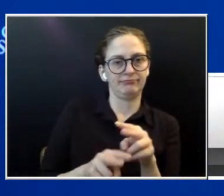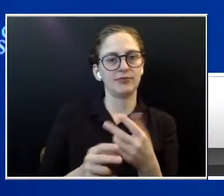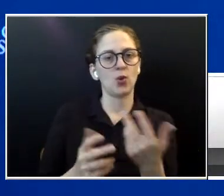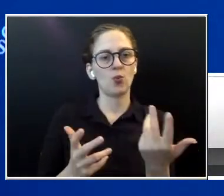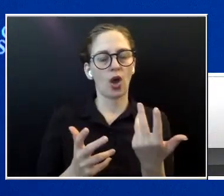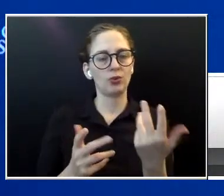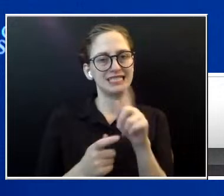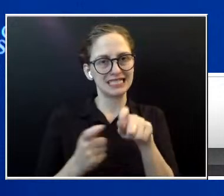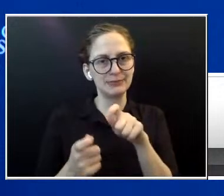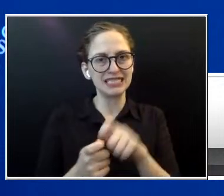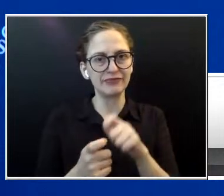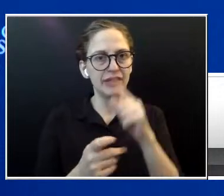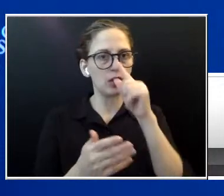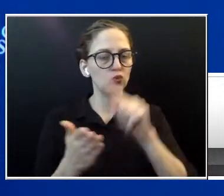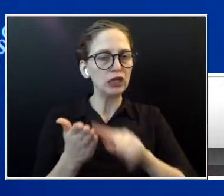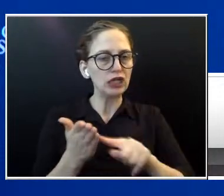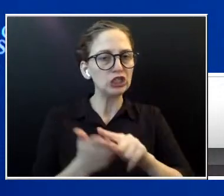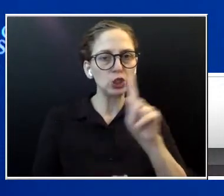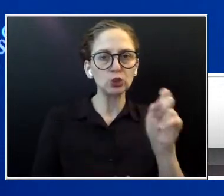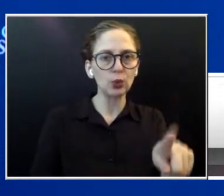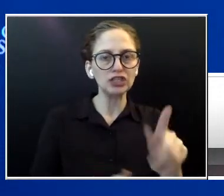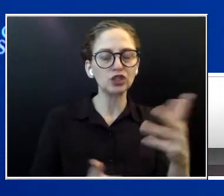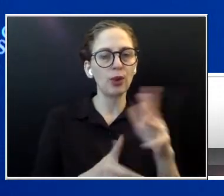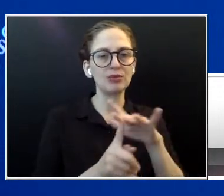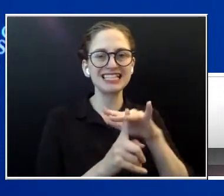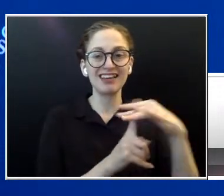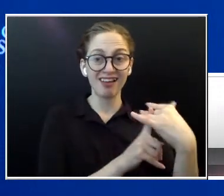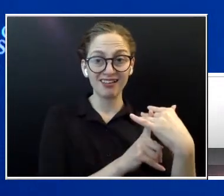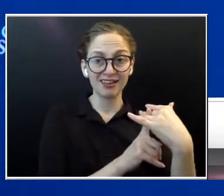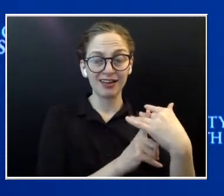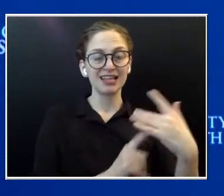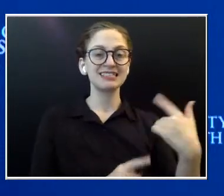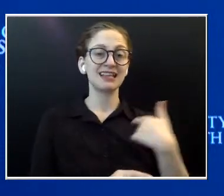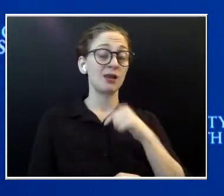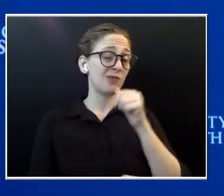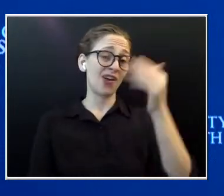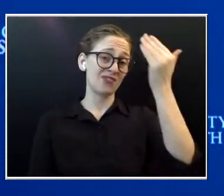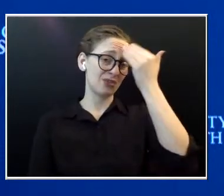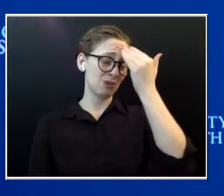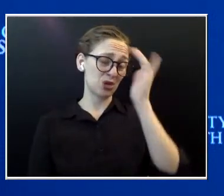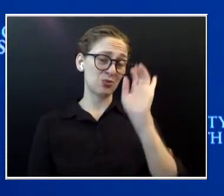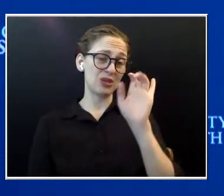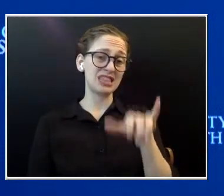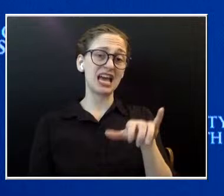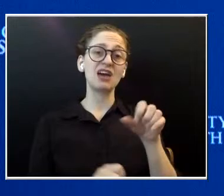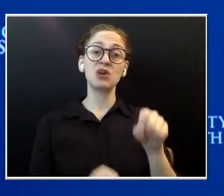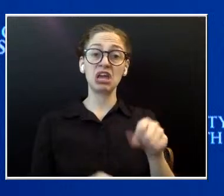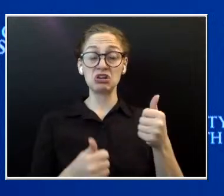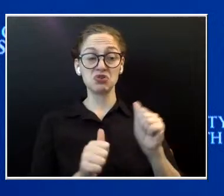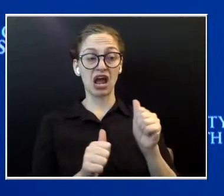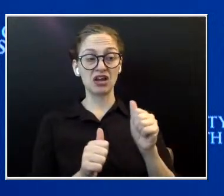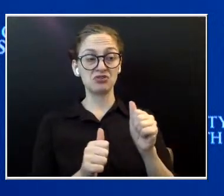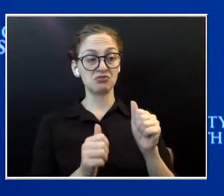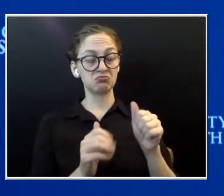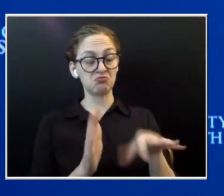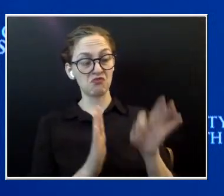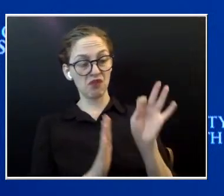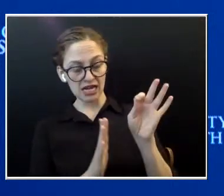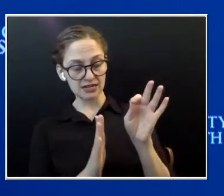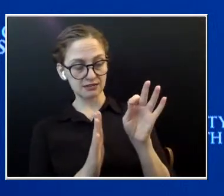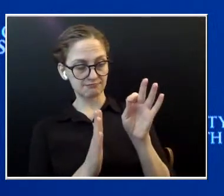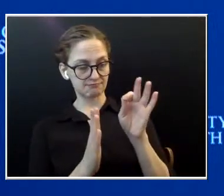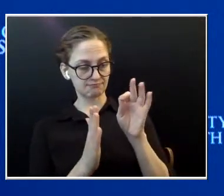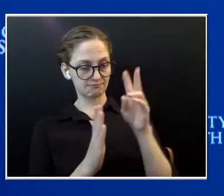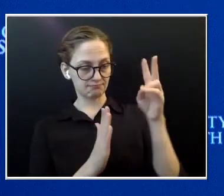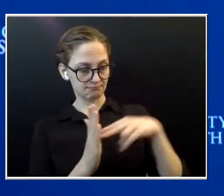context of some of the results they saw. I'm not familiar with that, can certainly try to find it and pull it and review it. But the recommendation still, Steve,